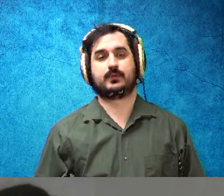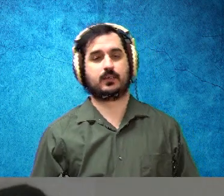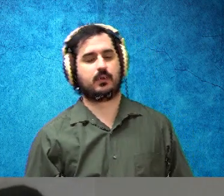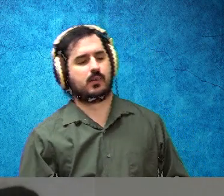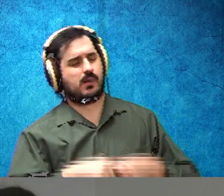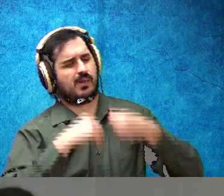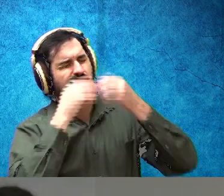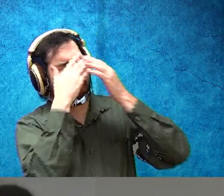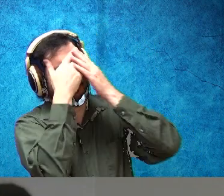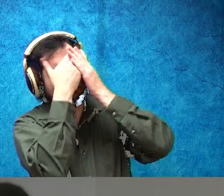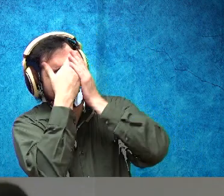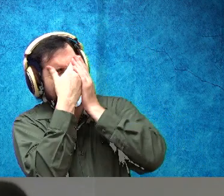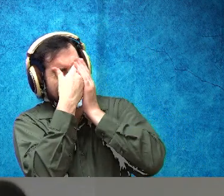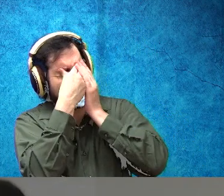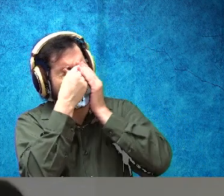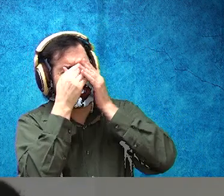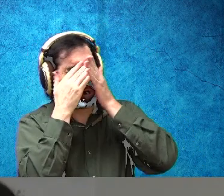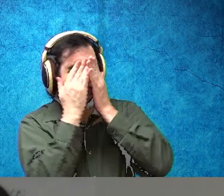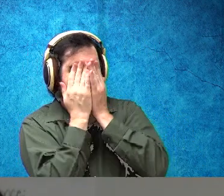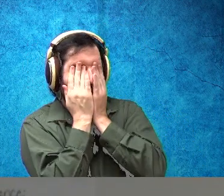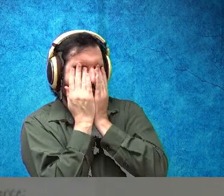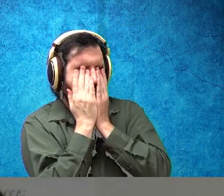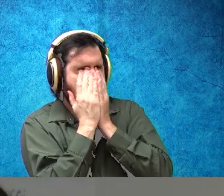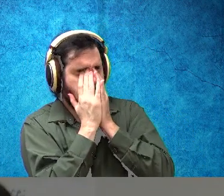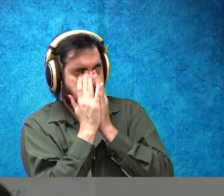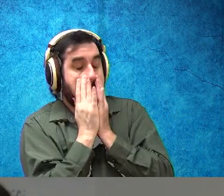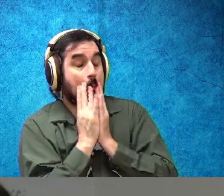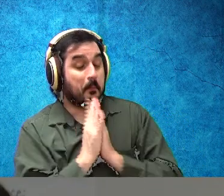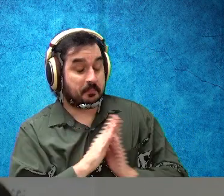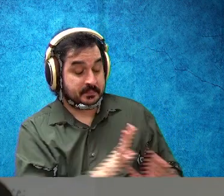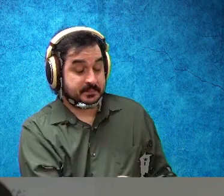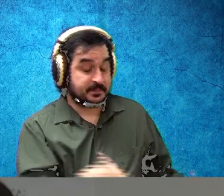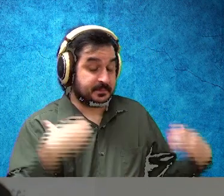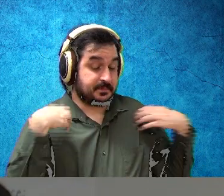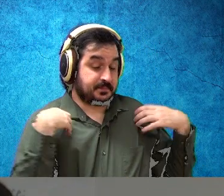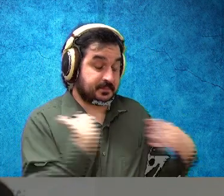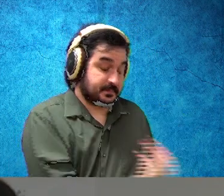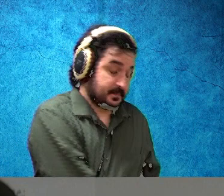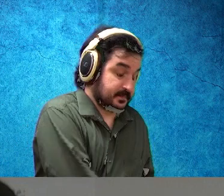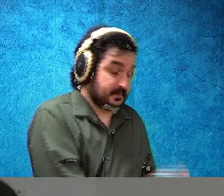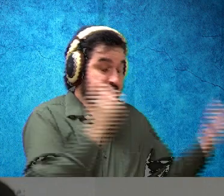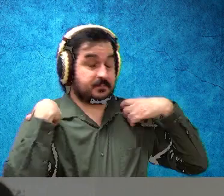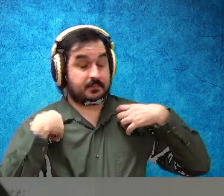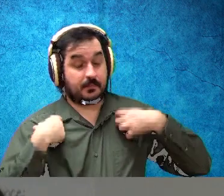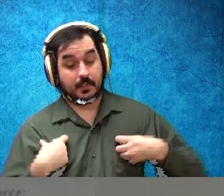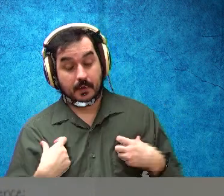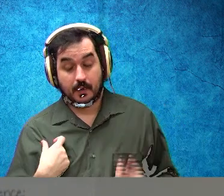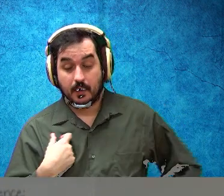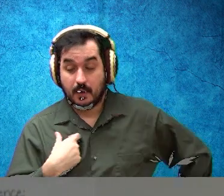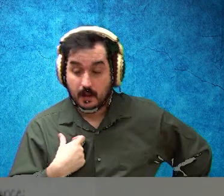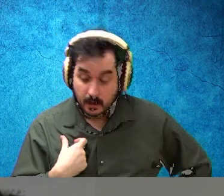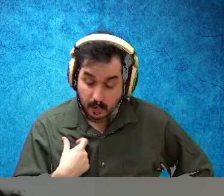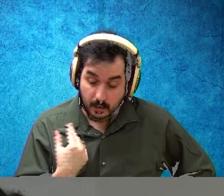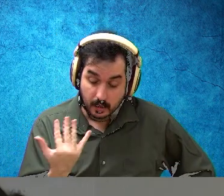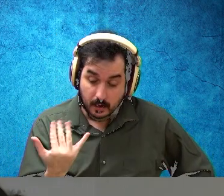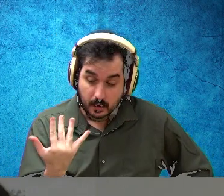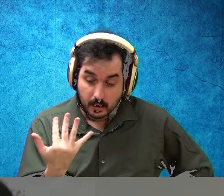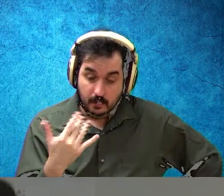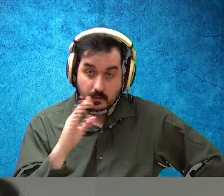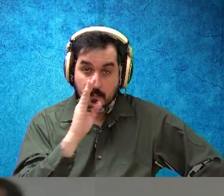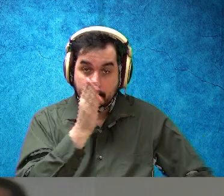rubbed the sleep from his eyes and grabbed his backpack. As they waited for the shuttle, he looked at his